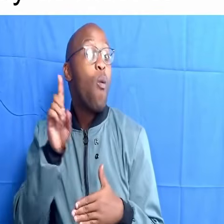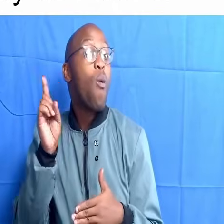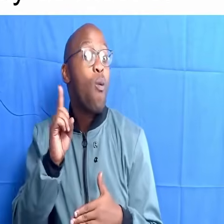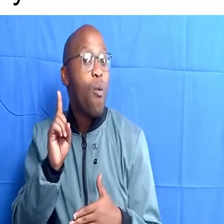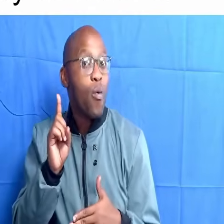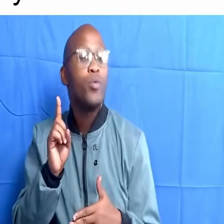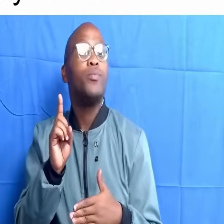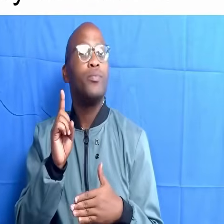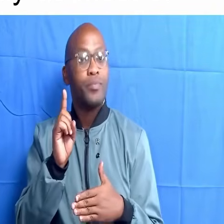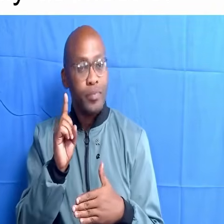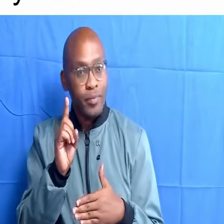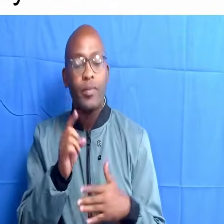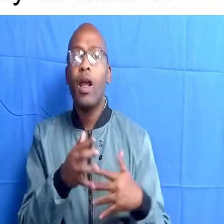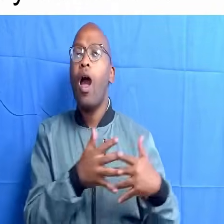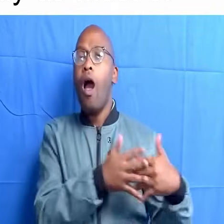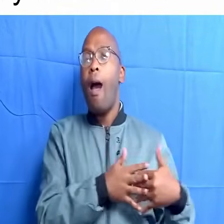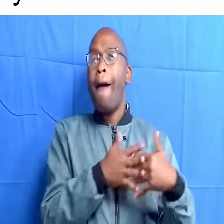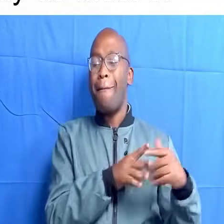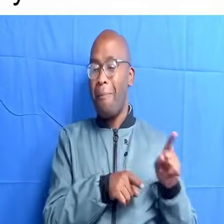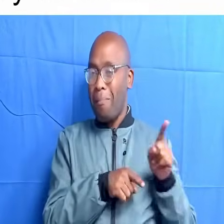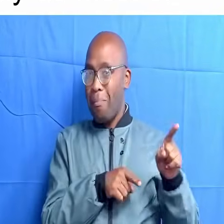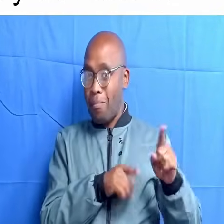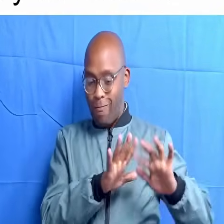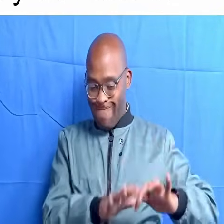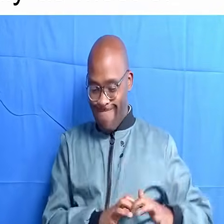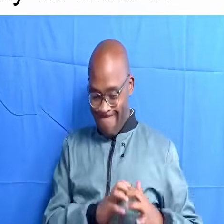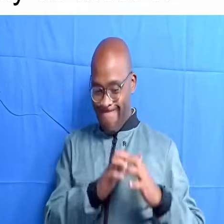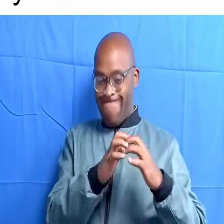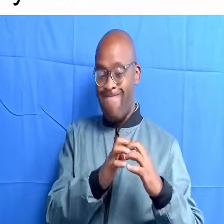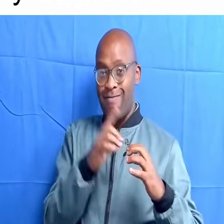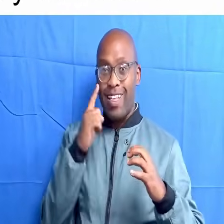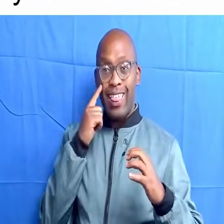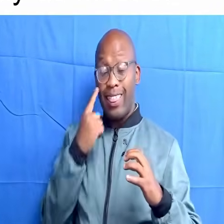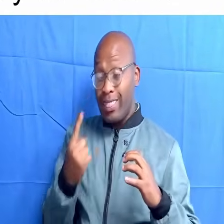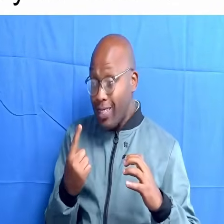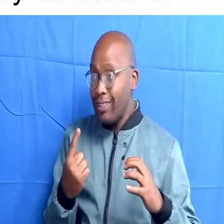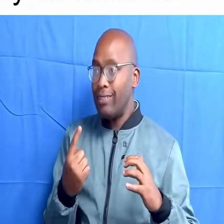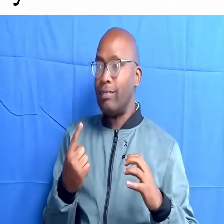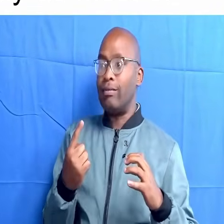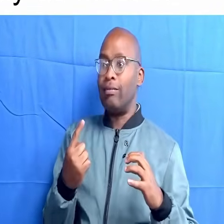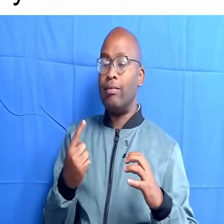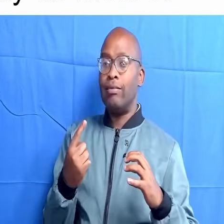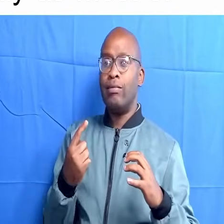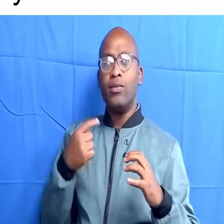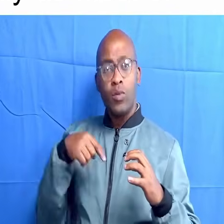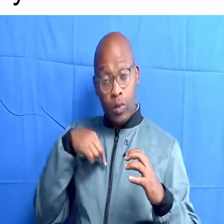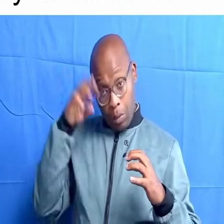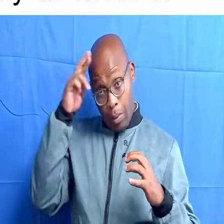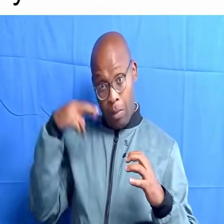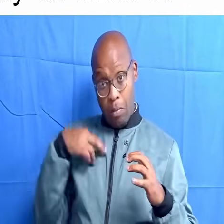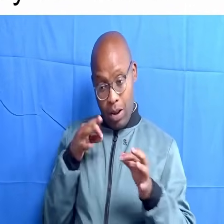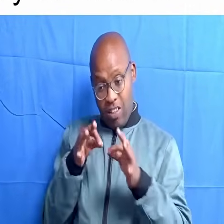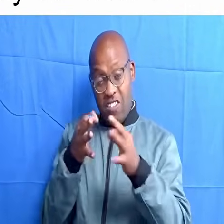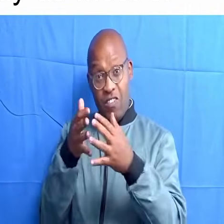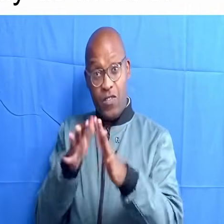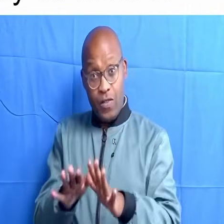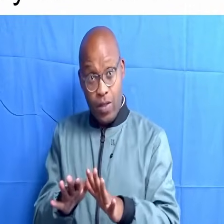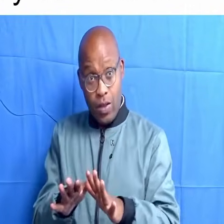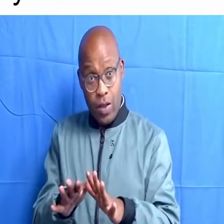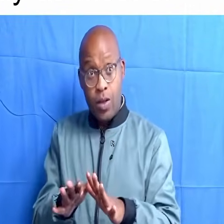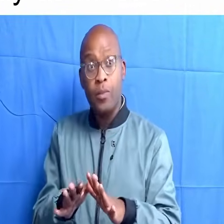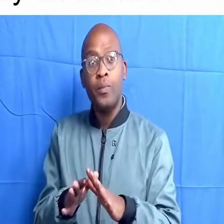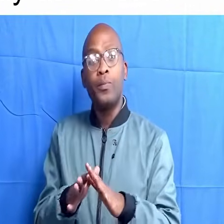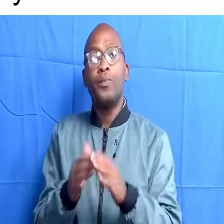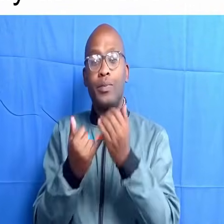the Americans, since in the introduction, we have already explained that there were